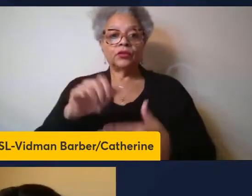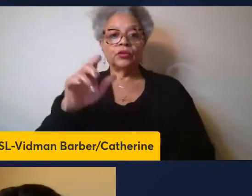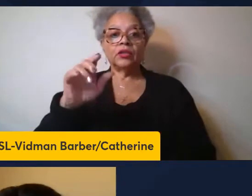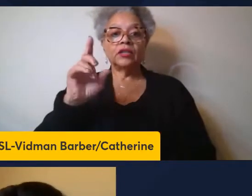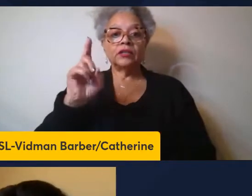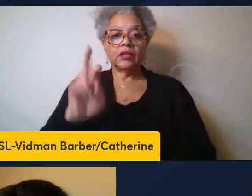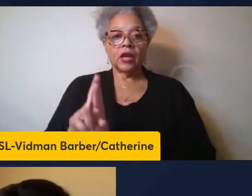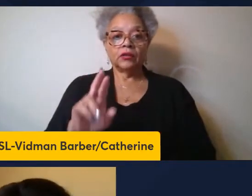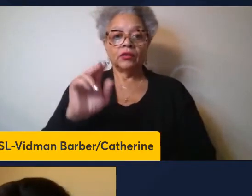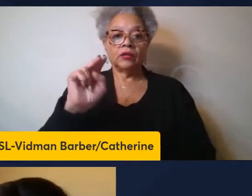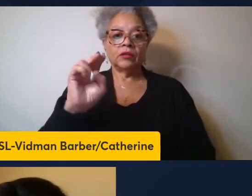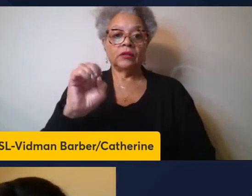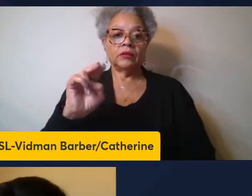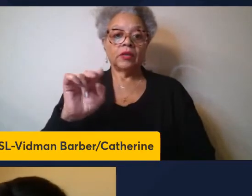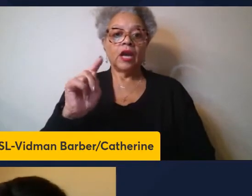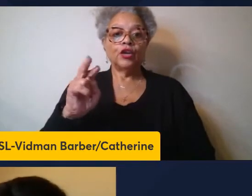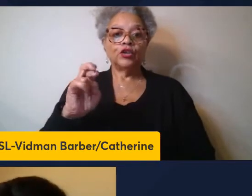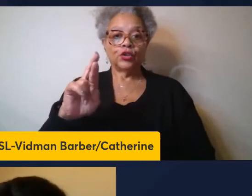session.